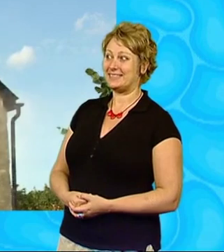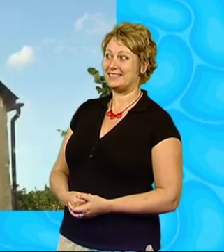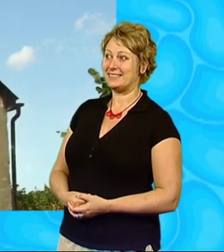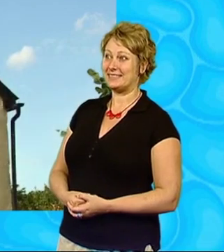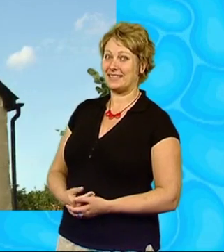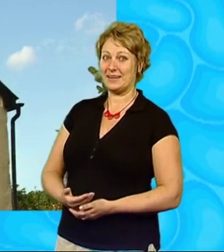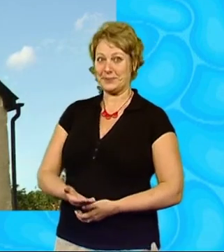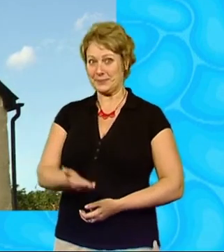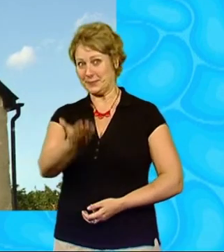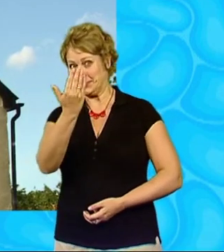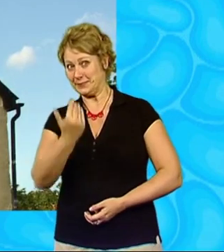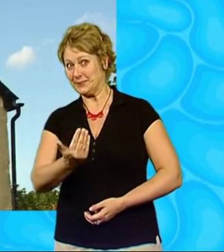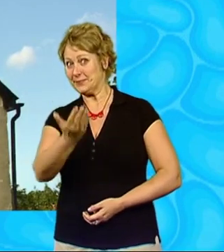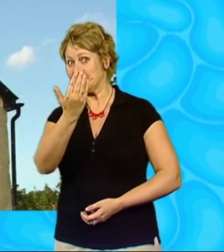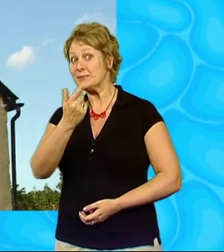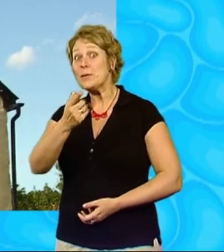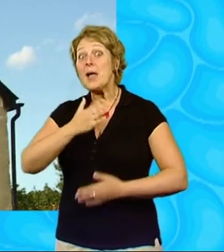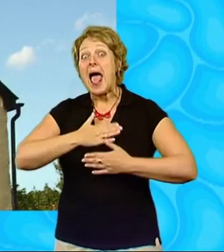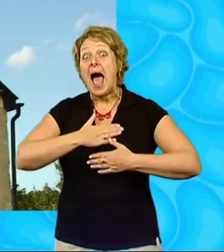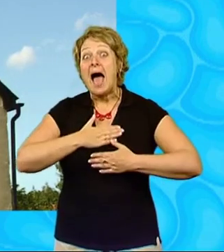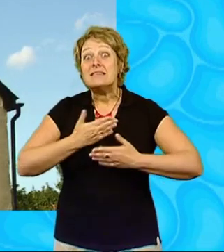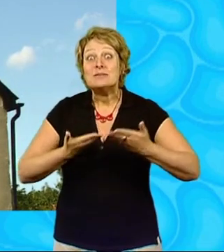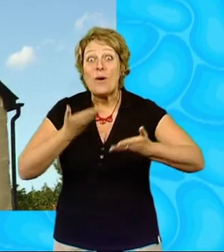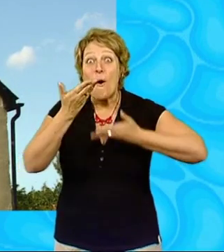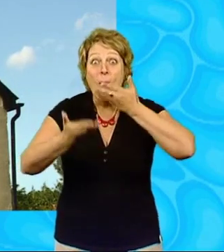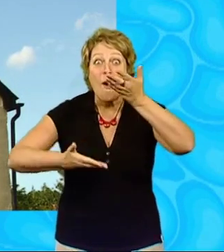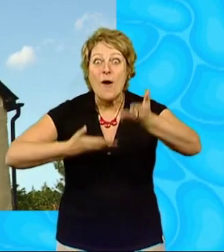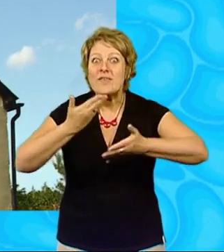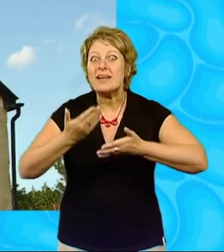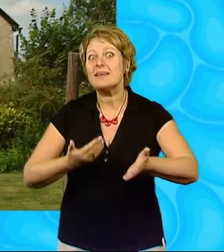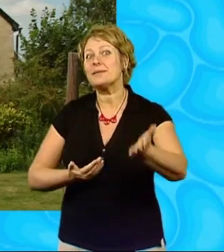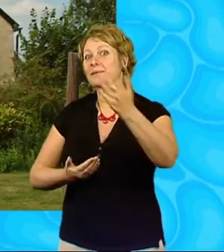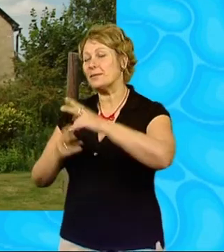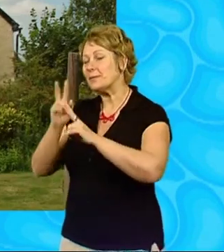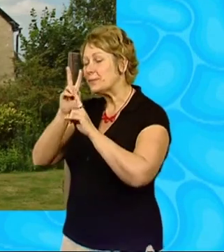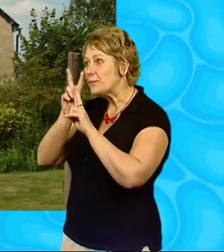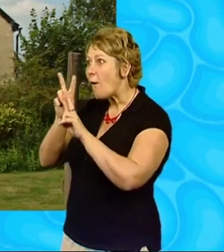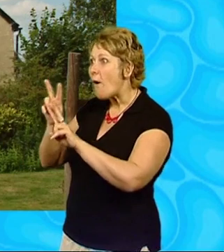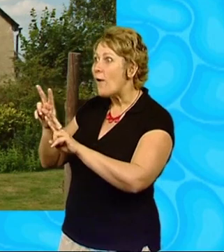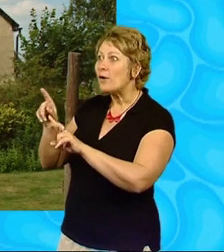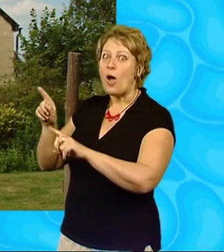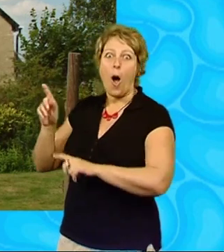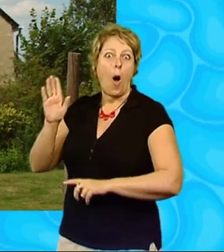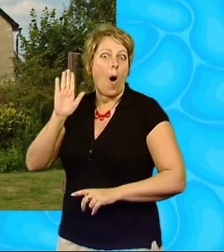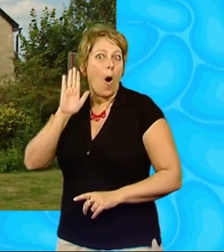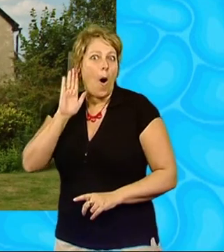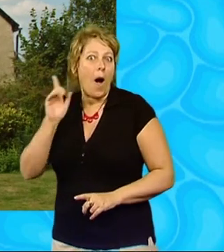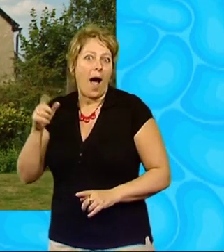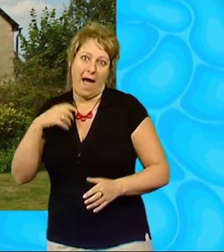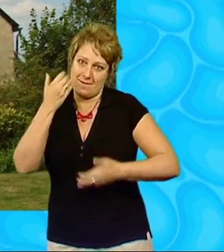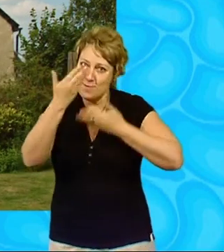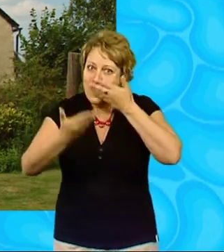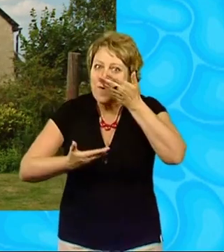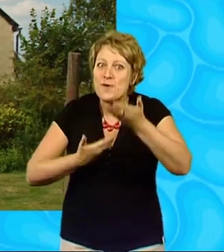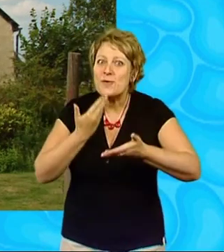Step inside, all those who love stories. Look and listen. We've tales to tell.